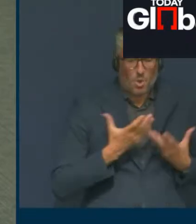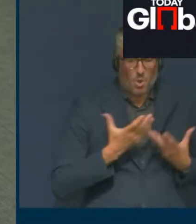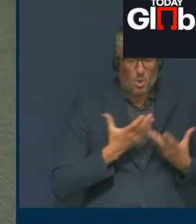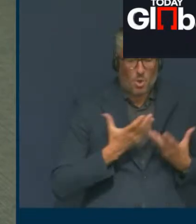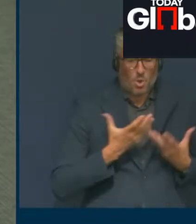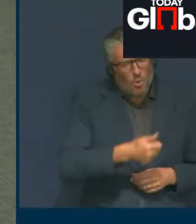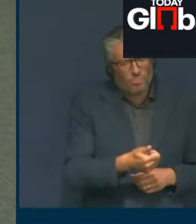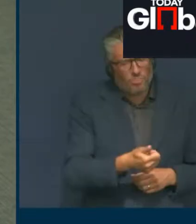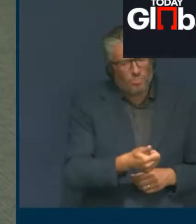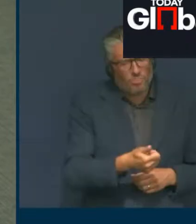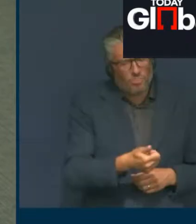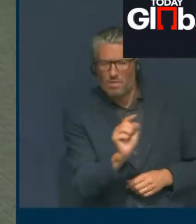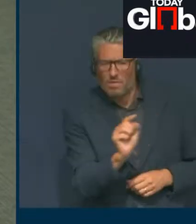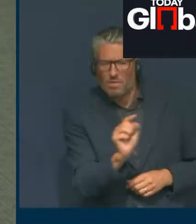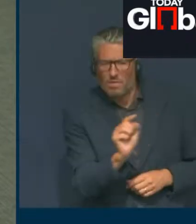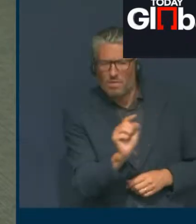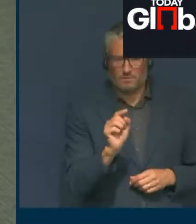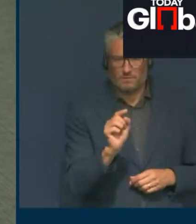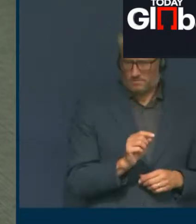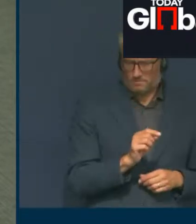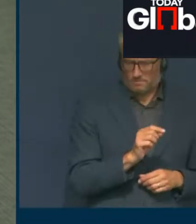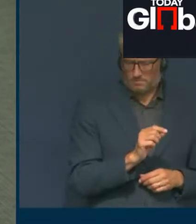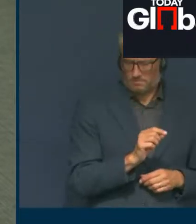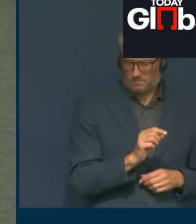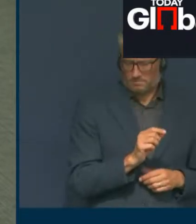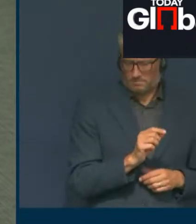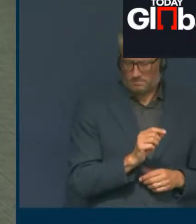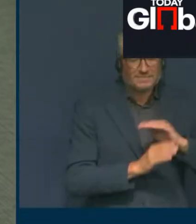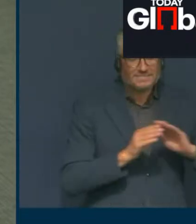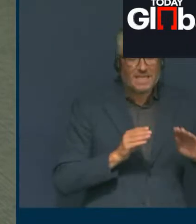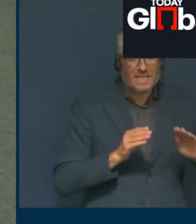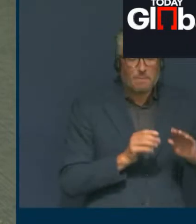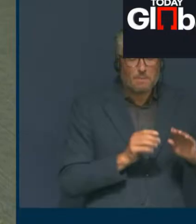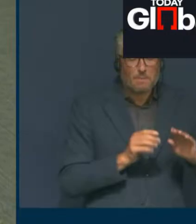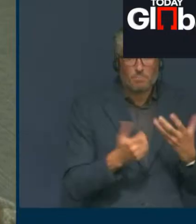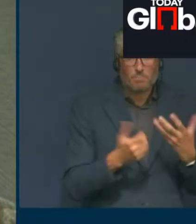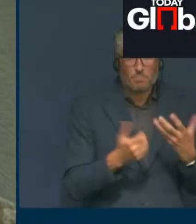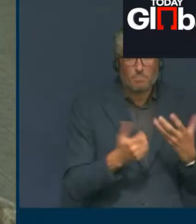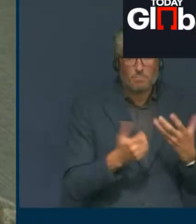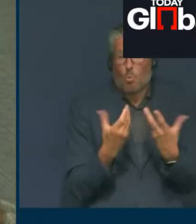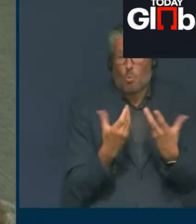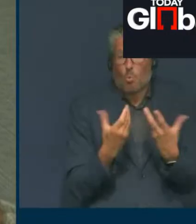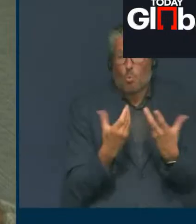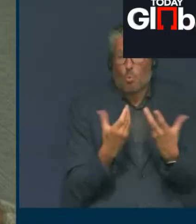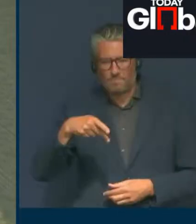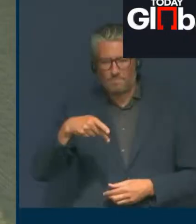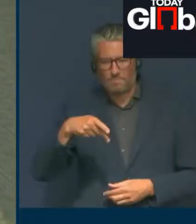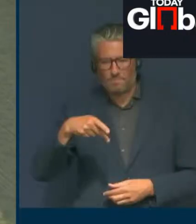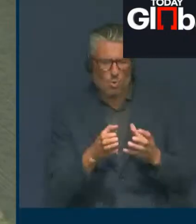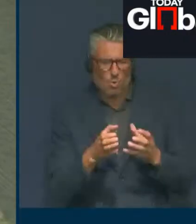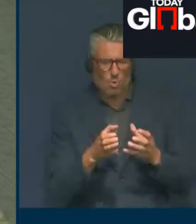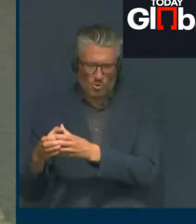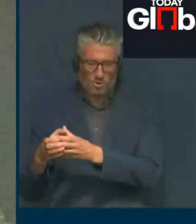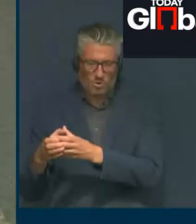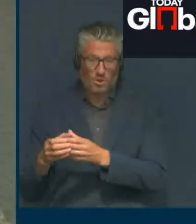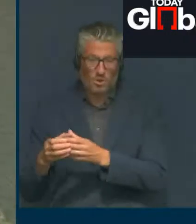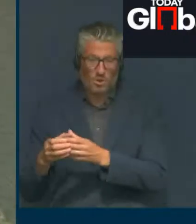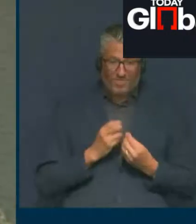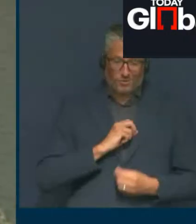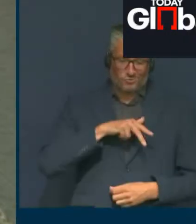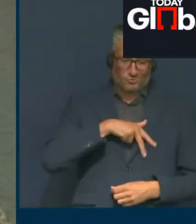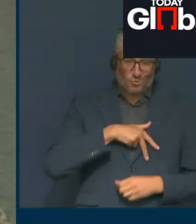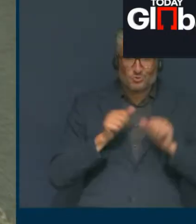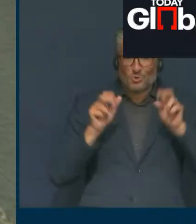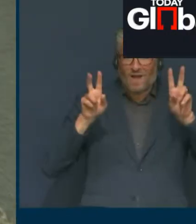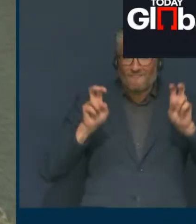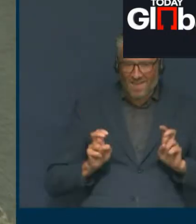from the organizations of persons with disabilities, together with the Social Affairs Committee in